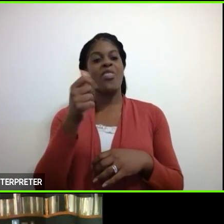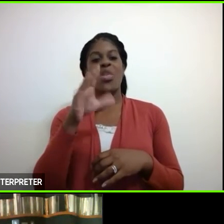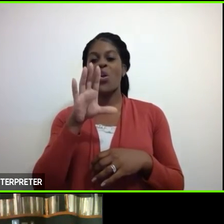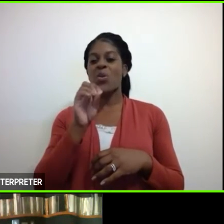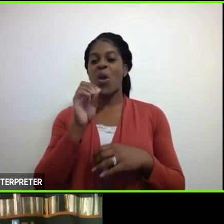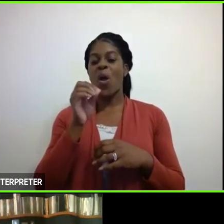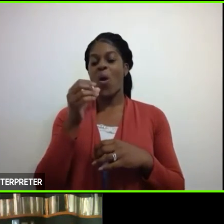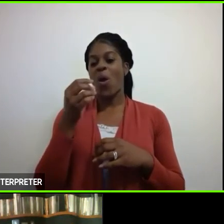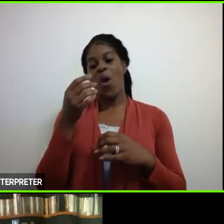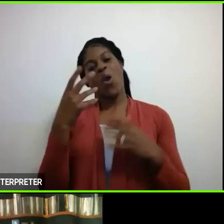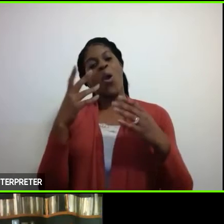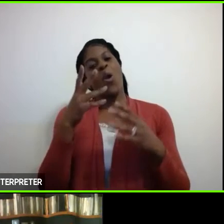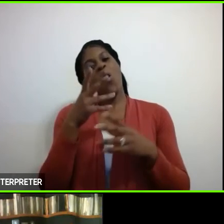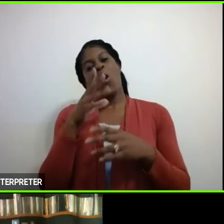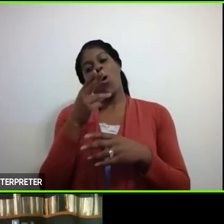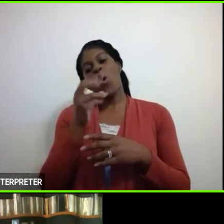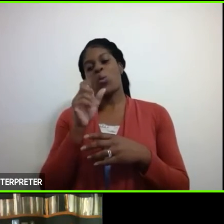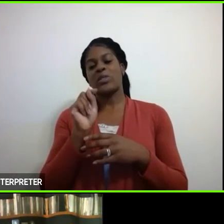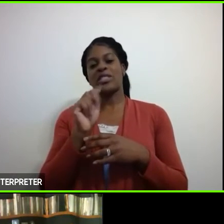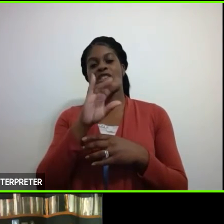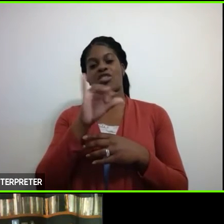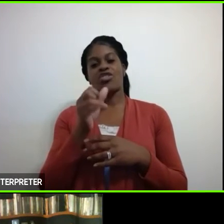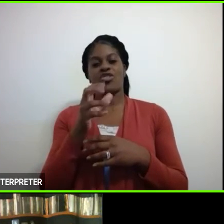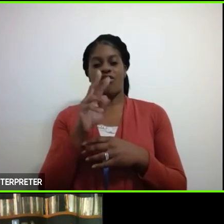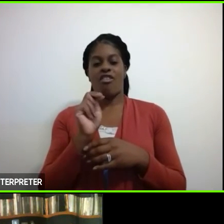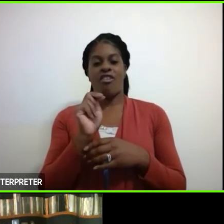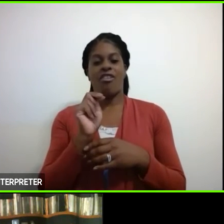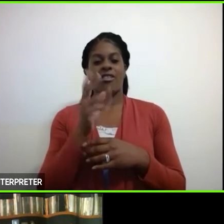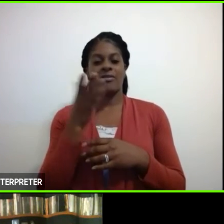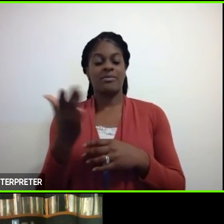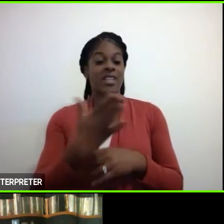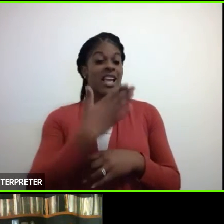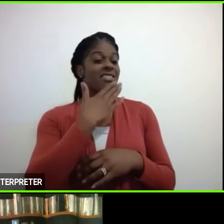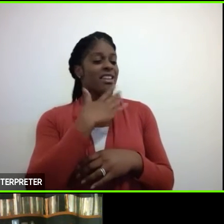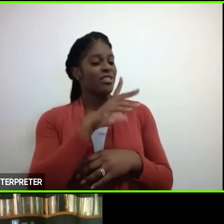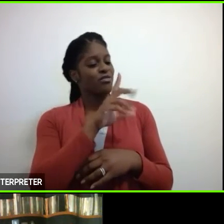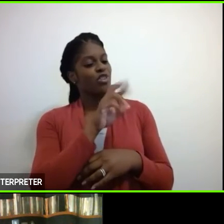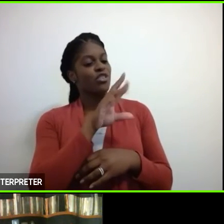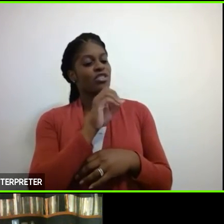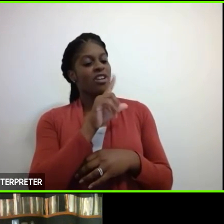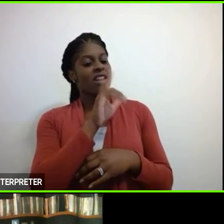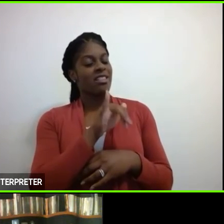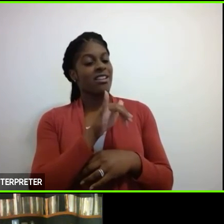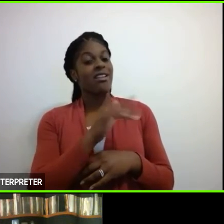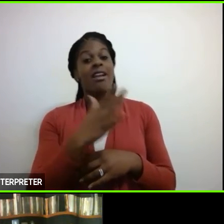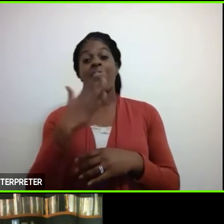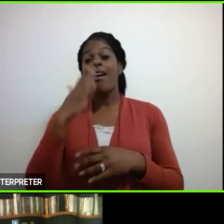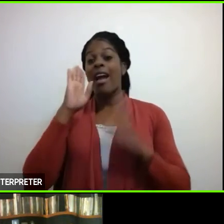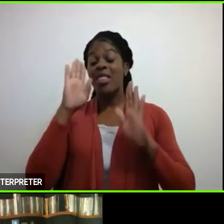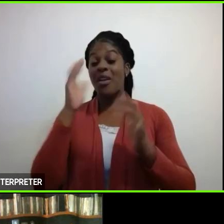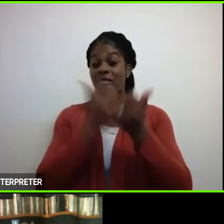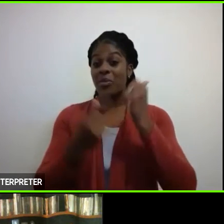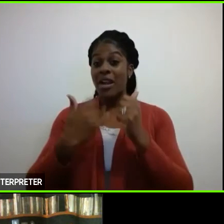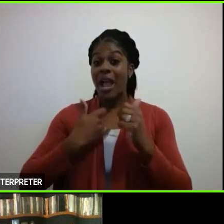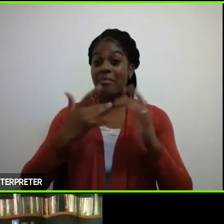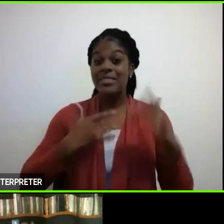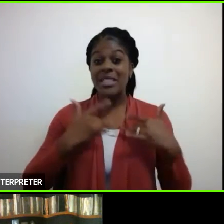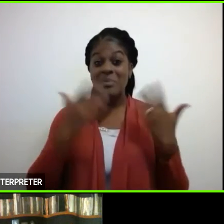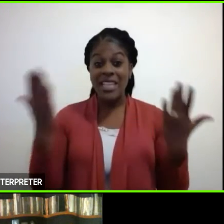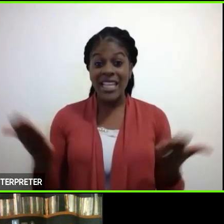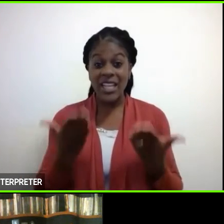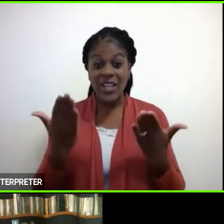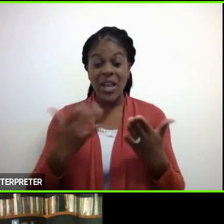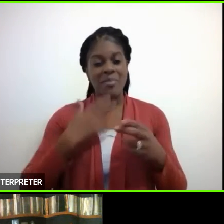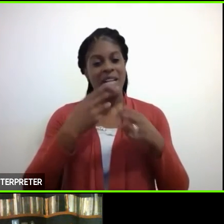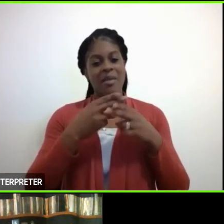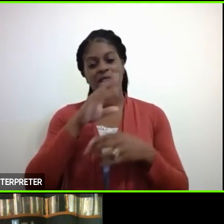co-host, Mr. John Landsman. Thank you, Dr. Connolly. Hello, everyone. I'm really excited to be here. My